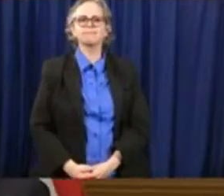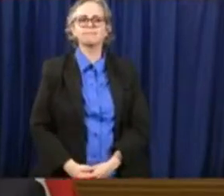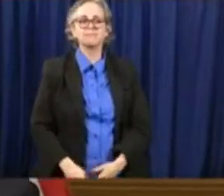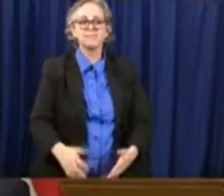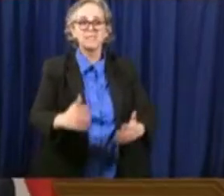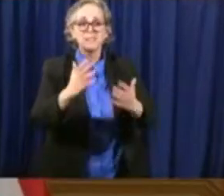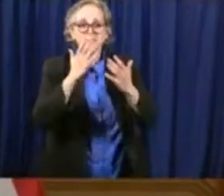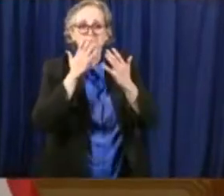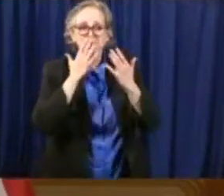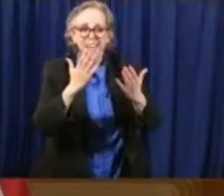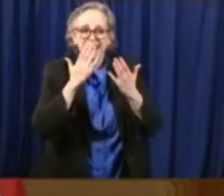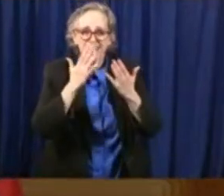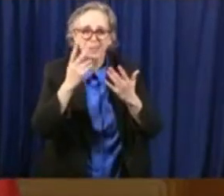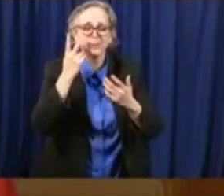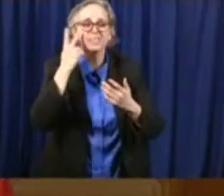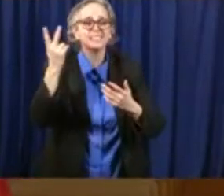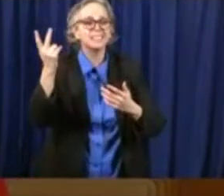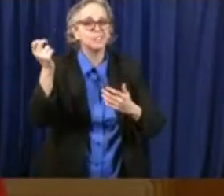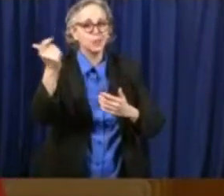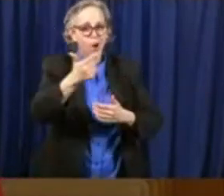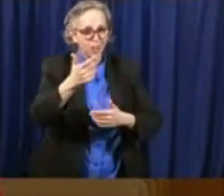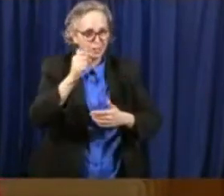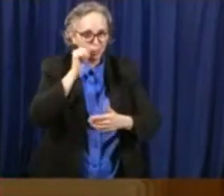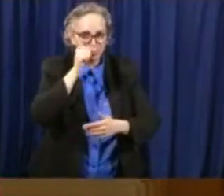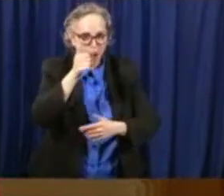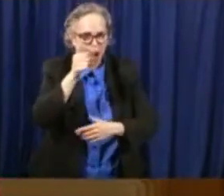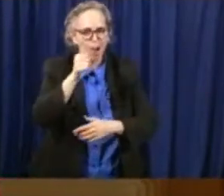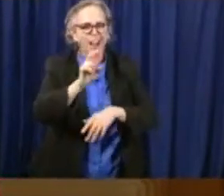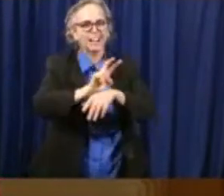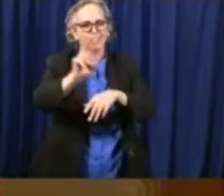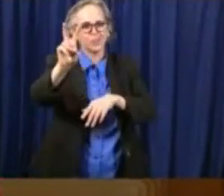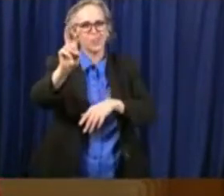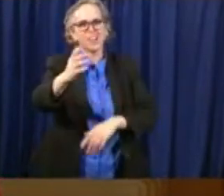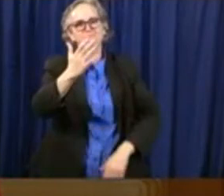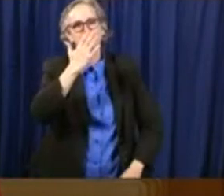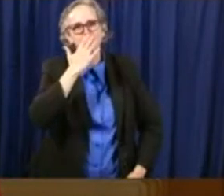much. We'll see you all tomorrow at 2 o'clock. Thank you.